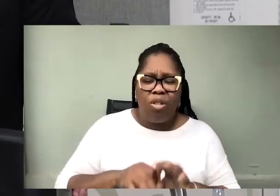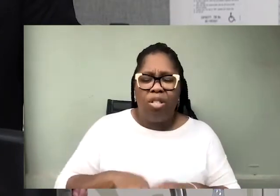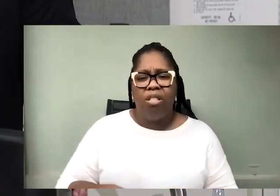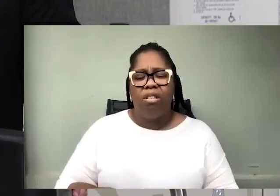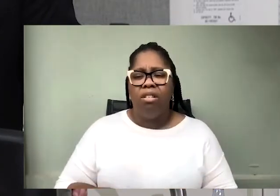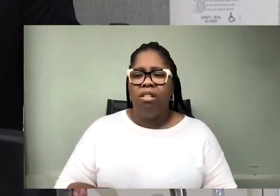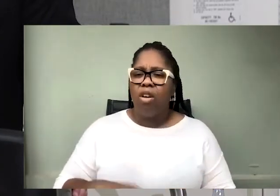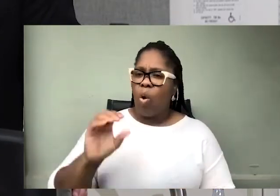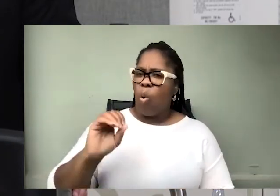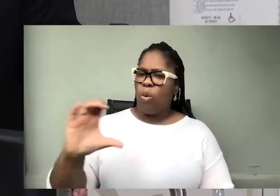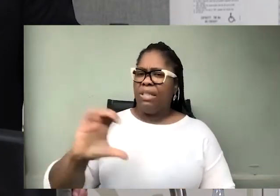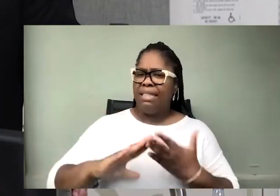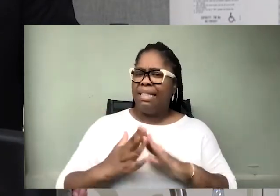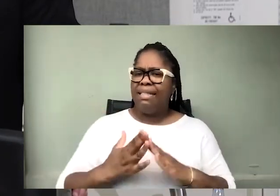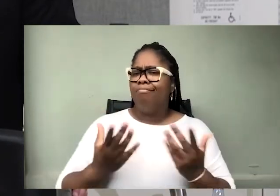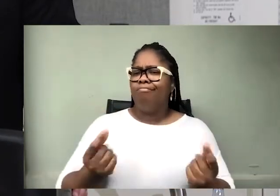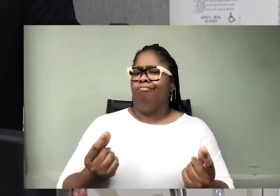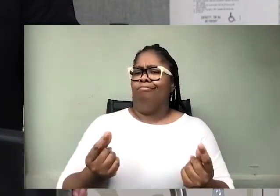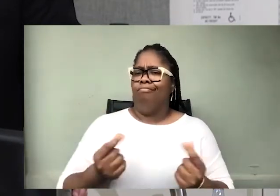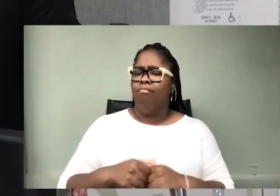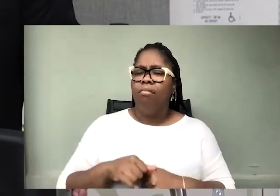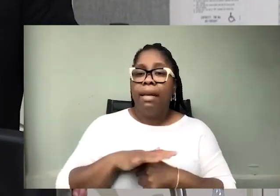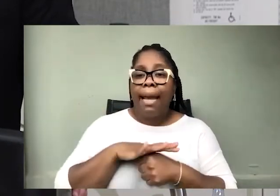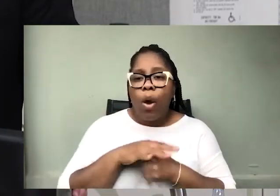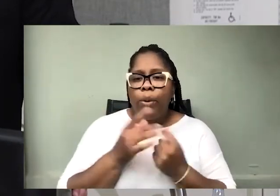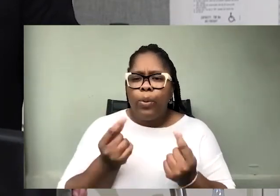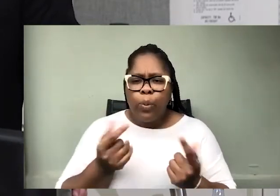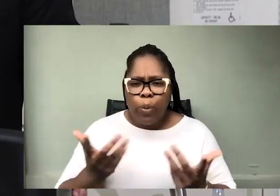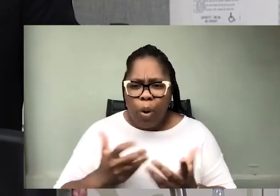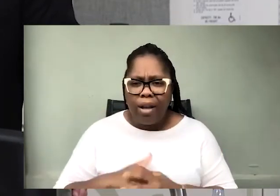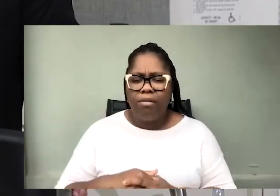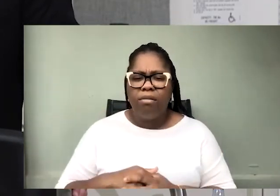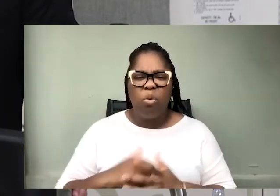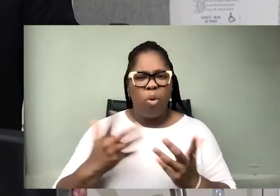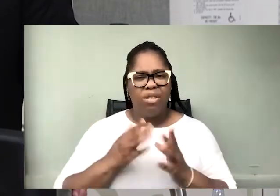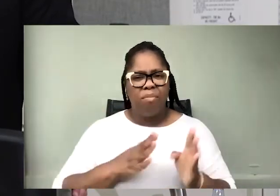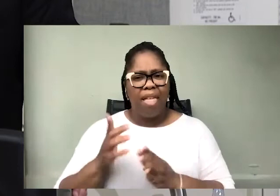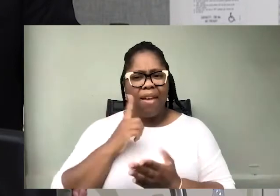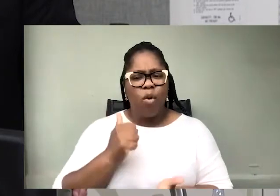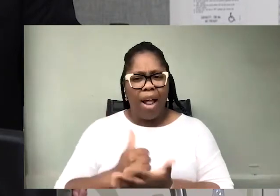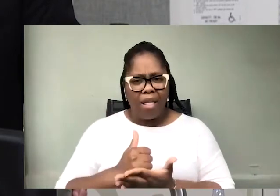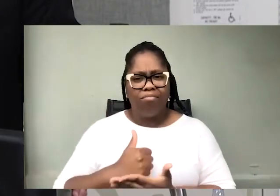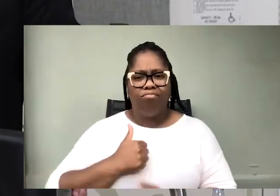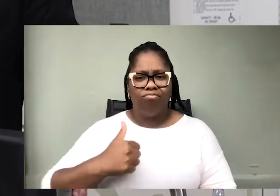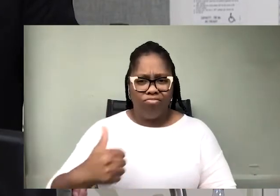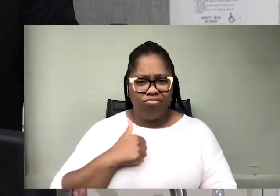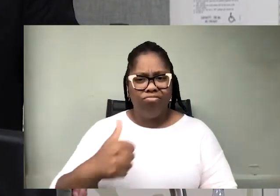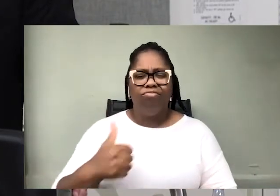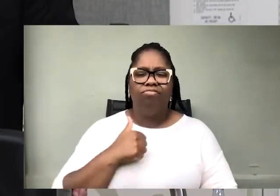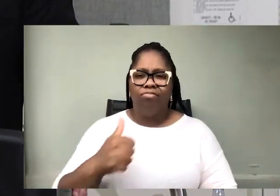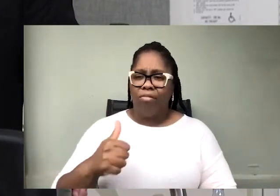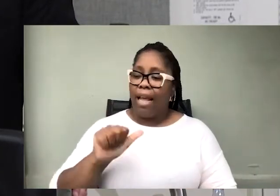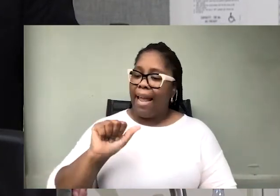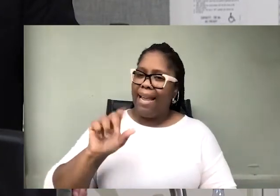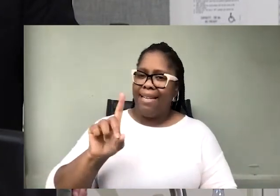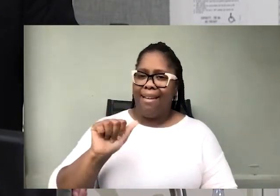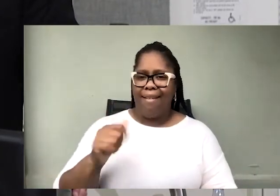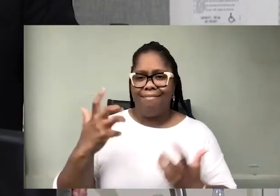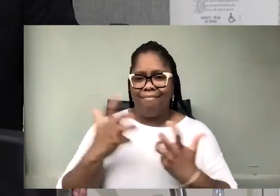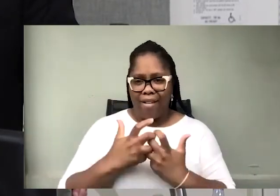are OC cities doing? What is the county doing? And what is planned to enhance transportation that is ADA